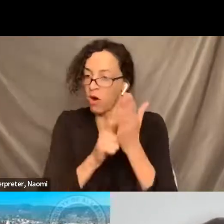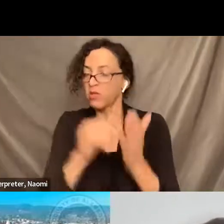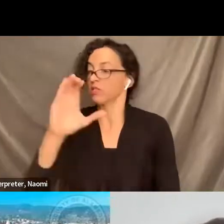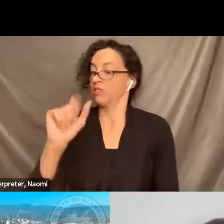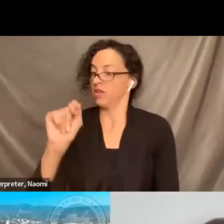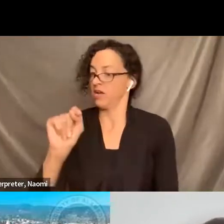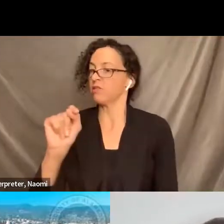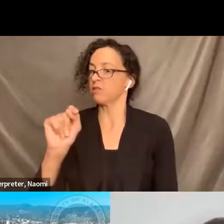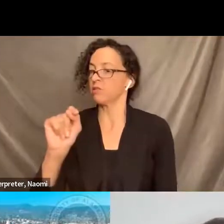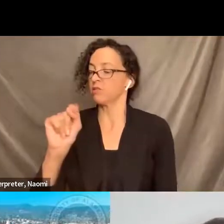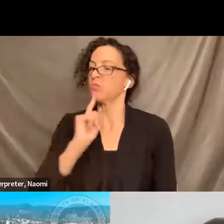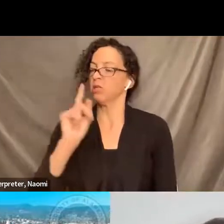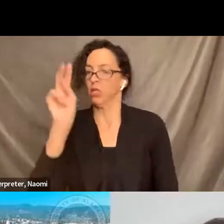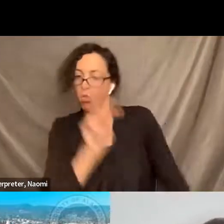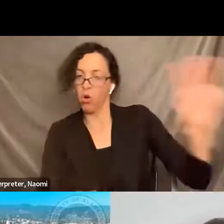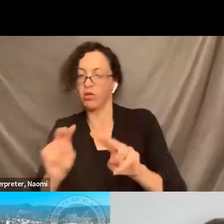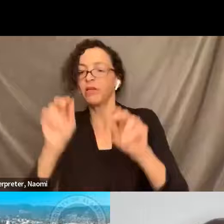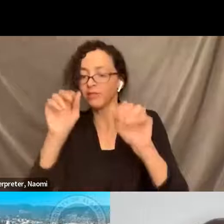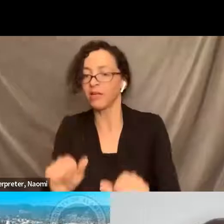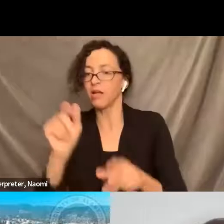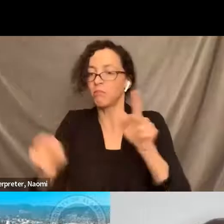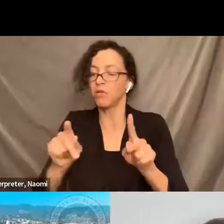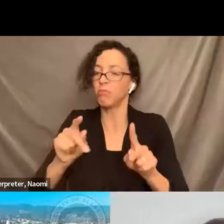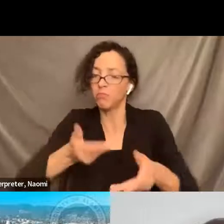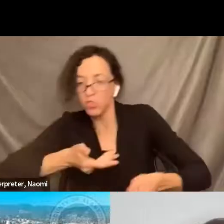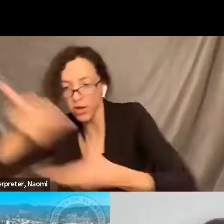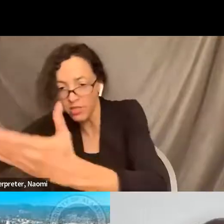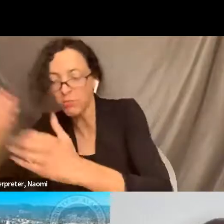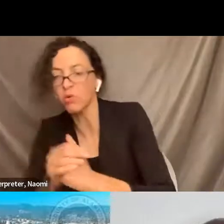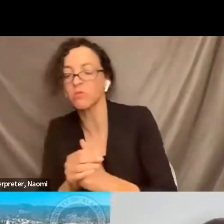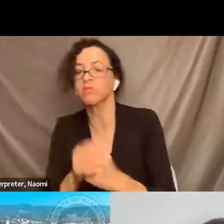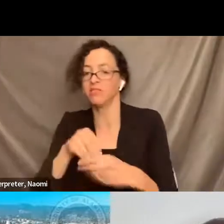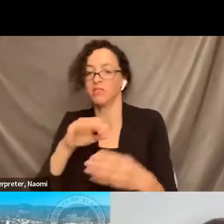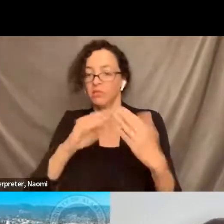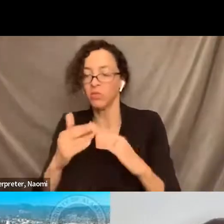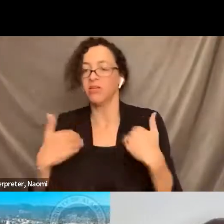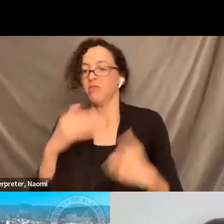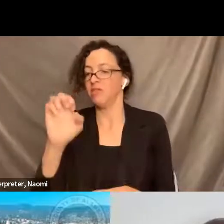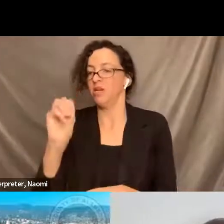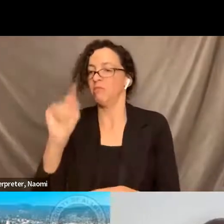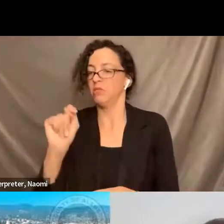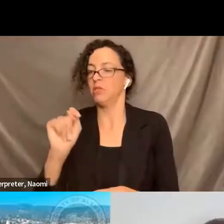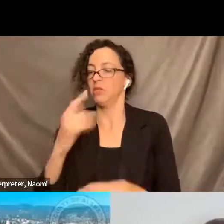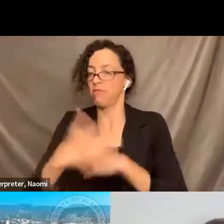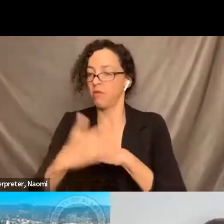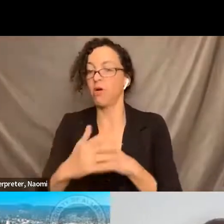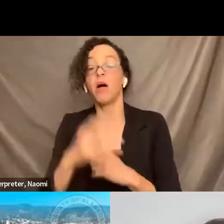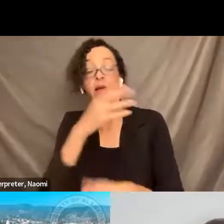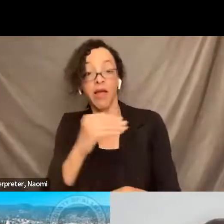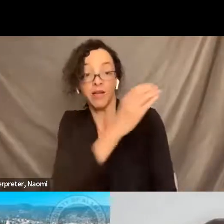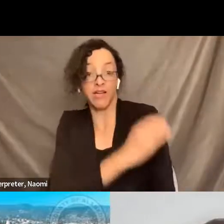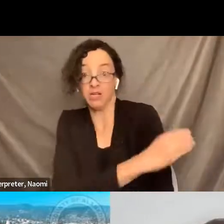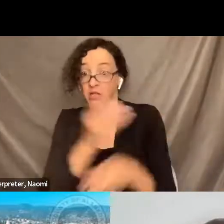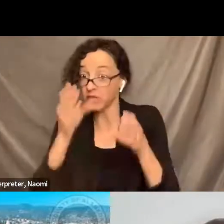transport people, meet them in the community, have an EMT available, and also a clinician, will we be better at